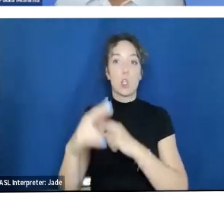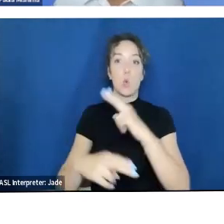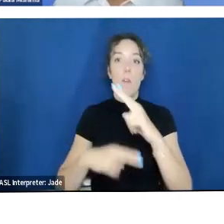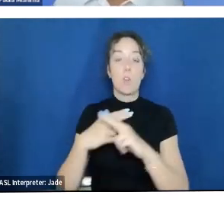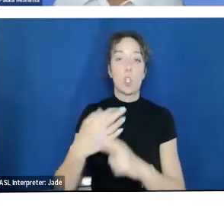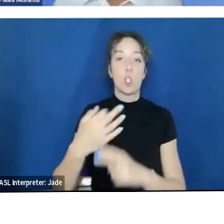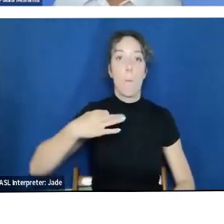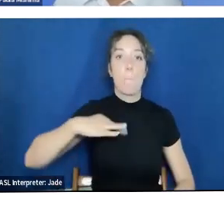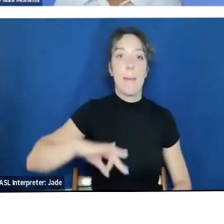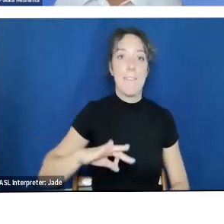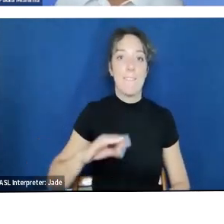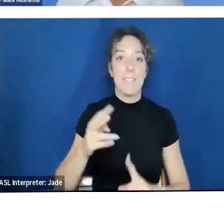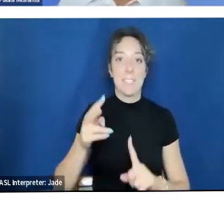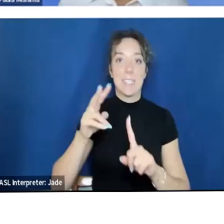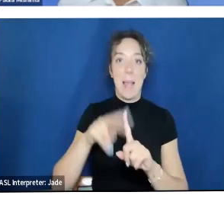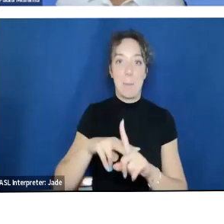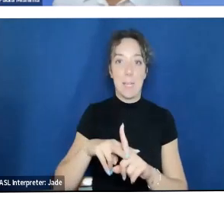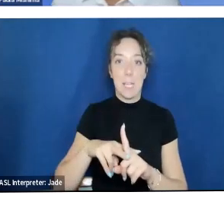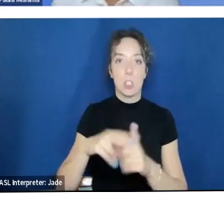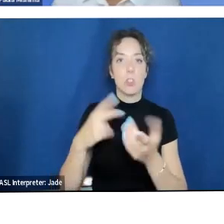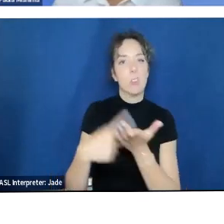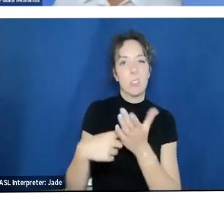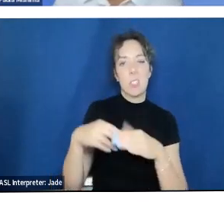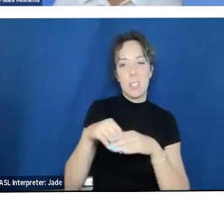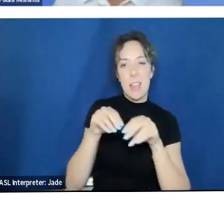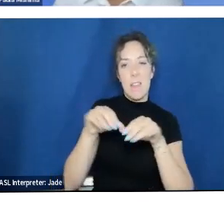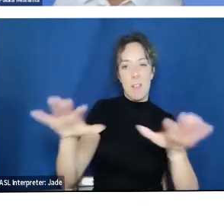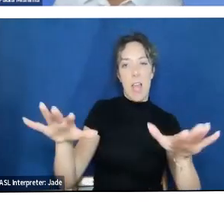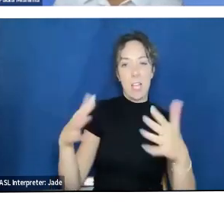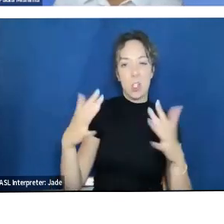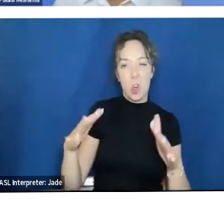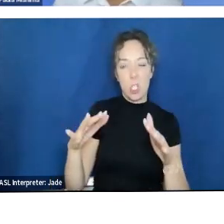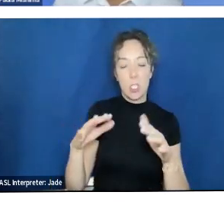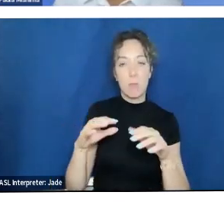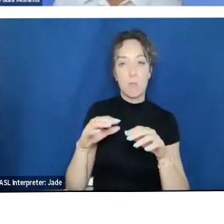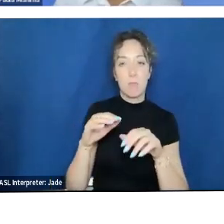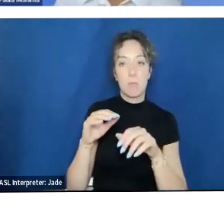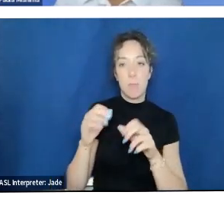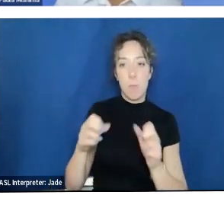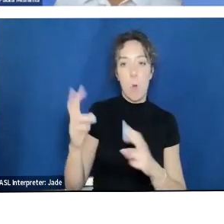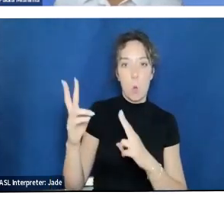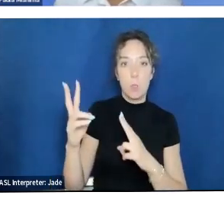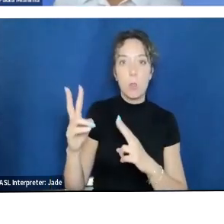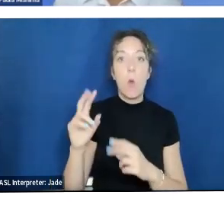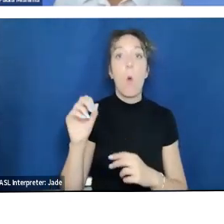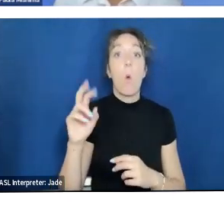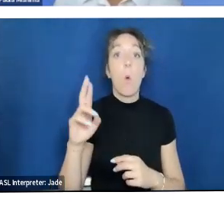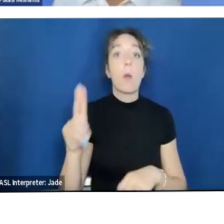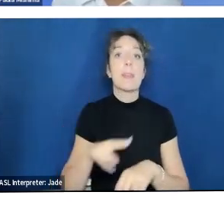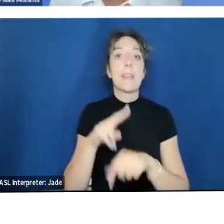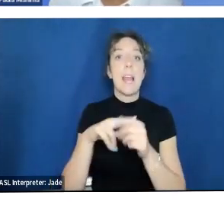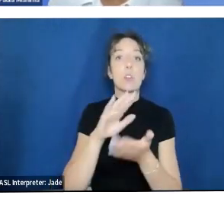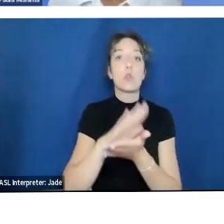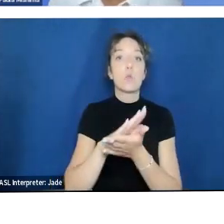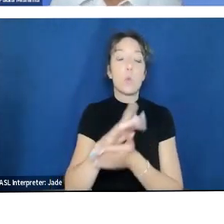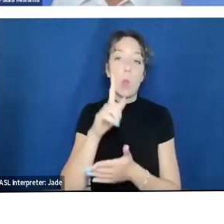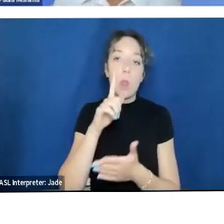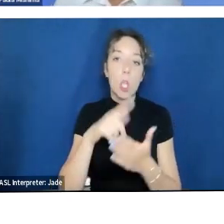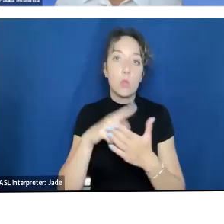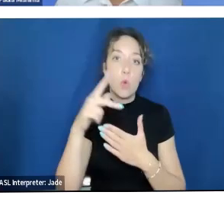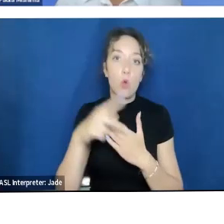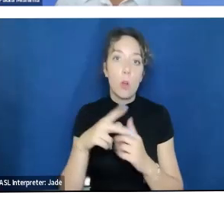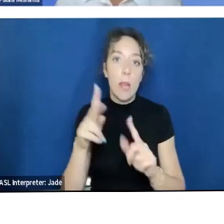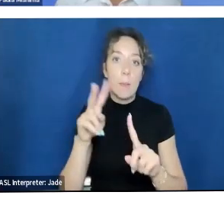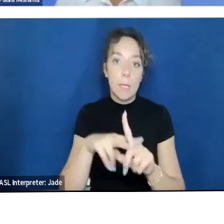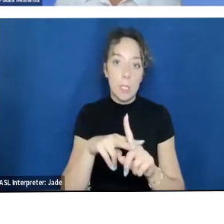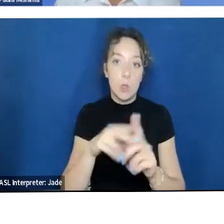discussed in the flash that's posted, or National School Lunch Program application. Okay. Before, when we